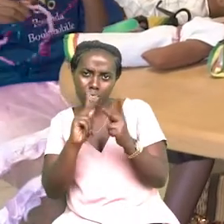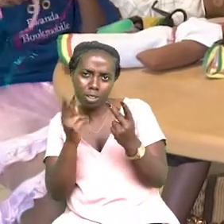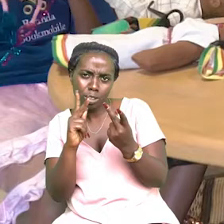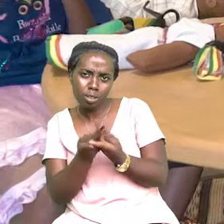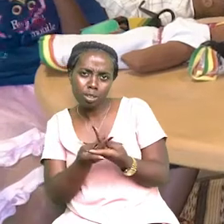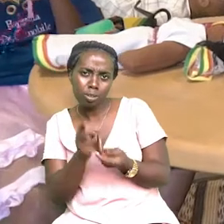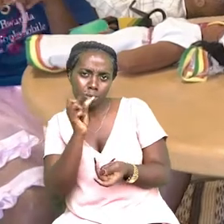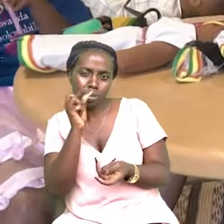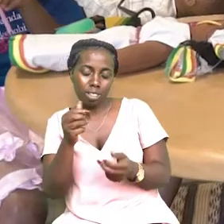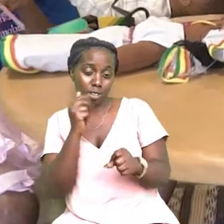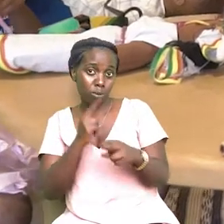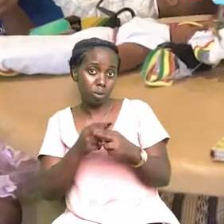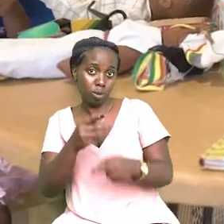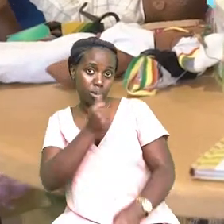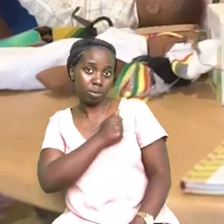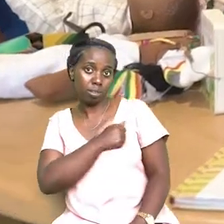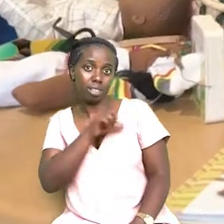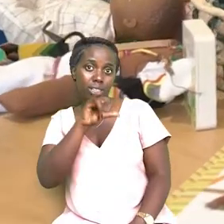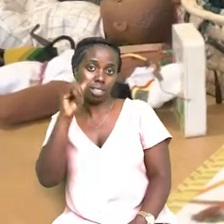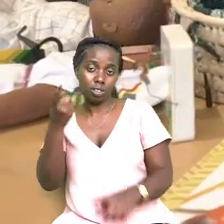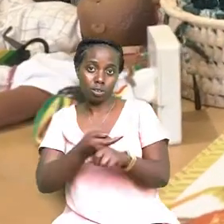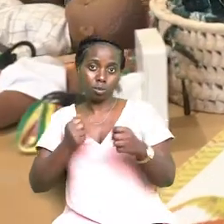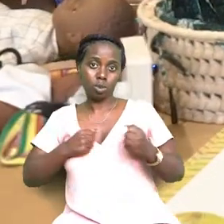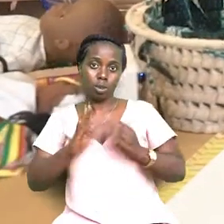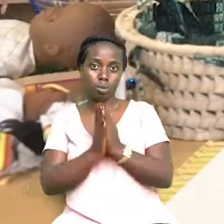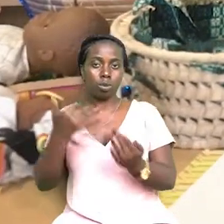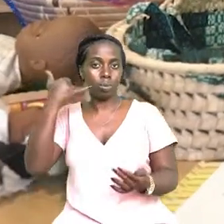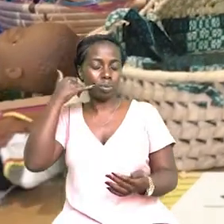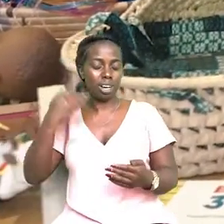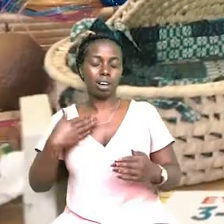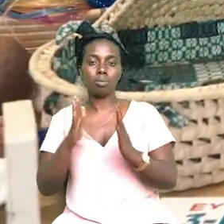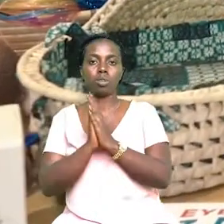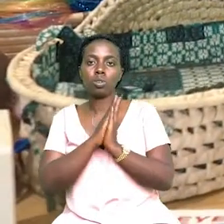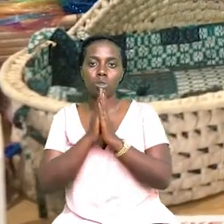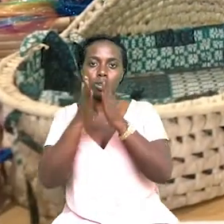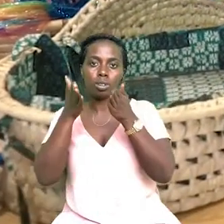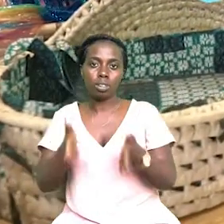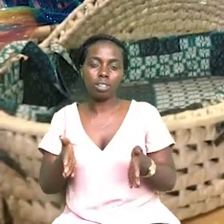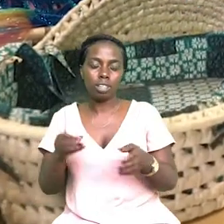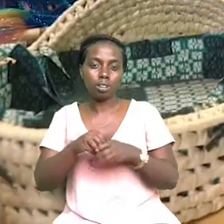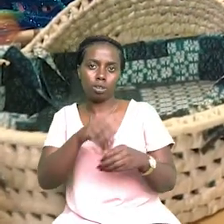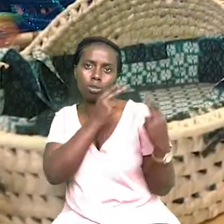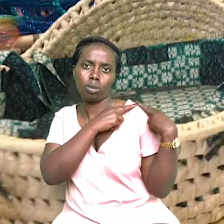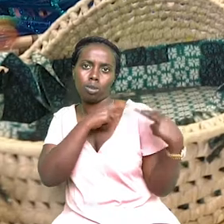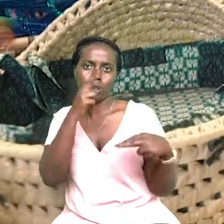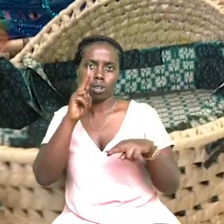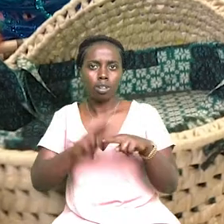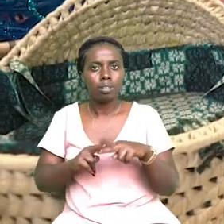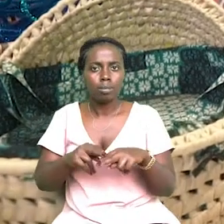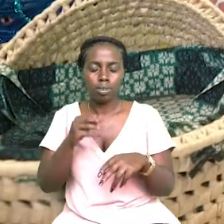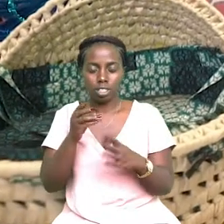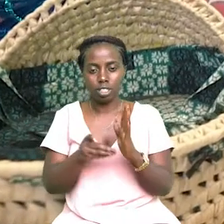I'm called Tantine Lily from Rwanda Bookmobile. I'm a storyteller and I'm also in charge of early